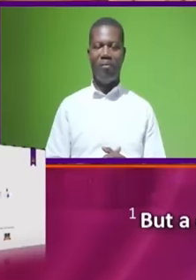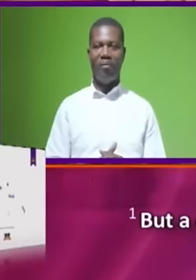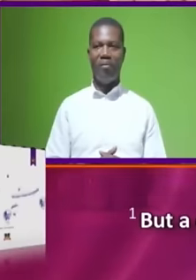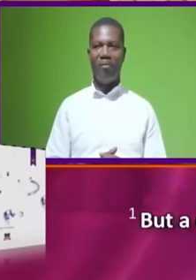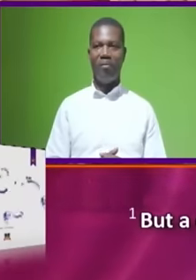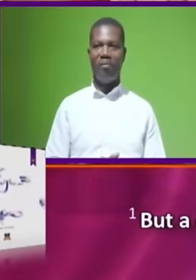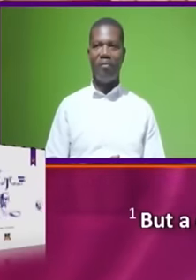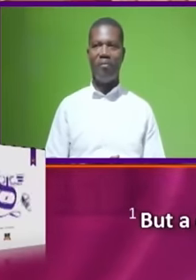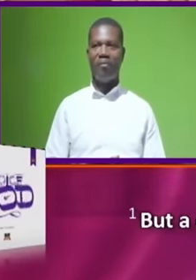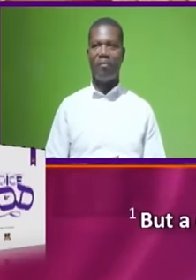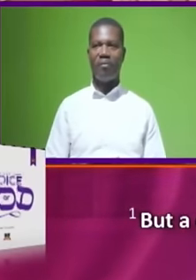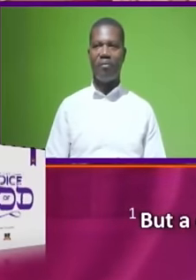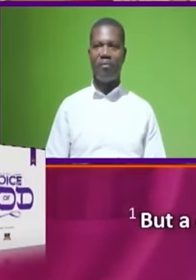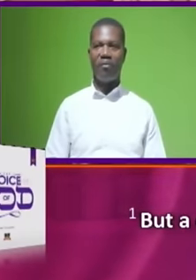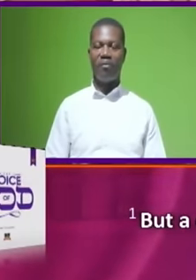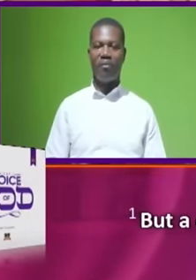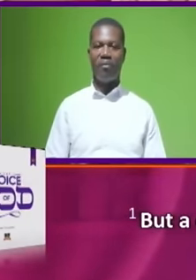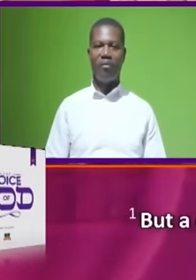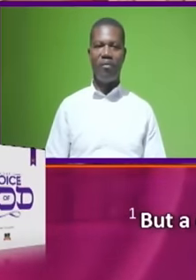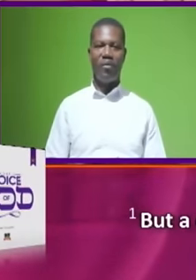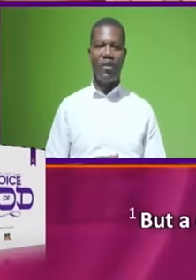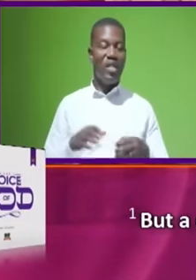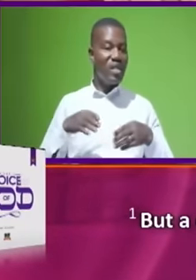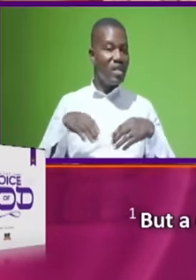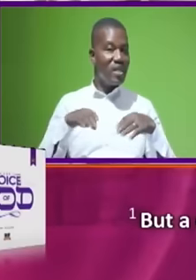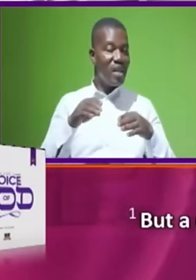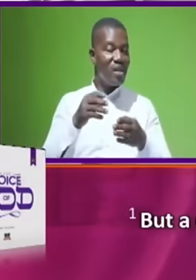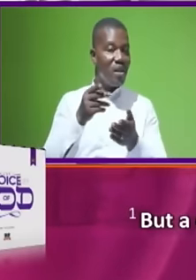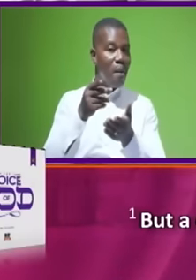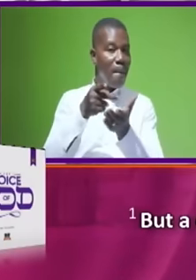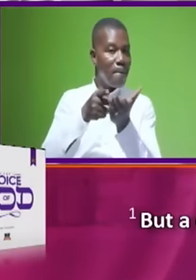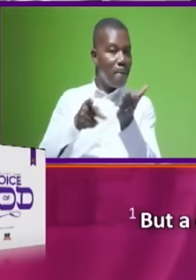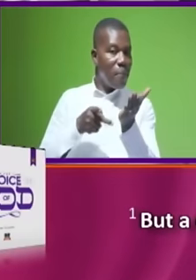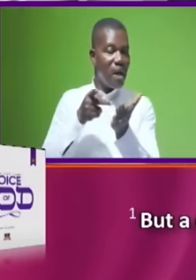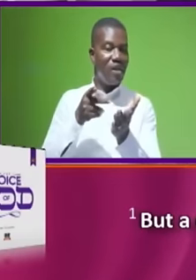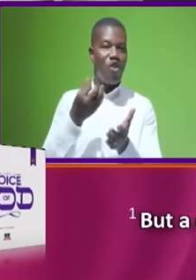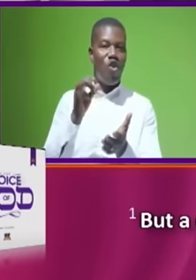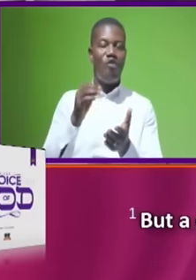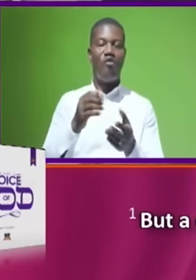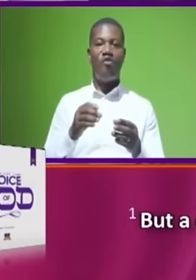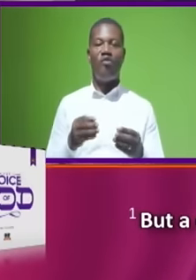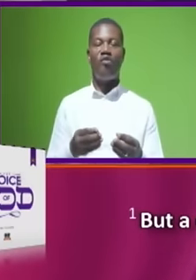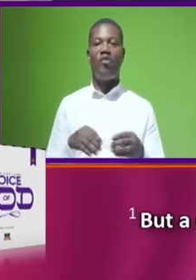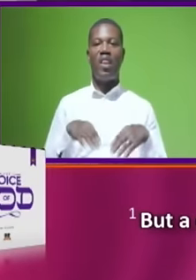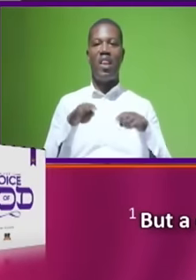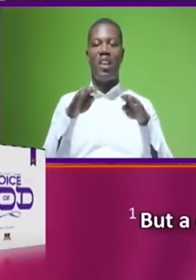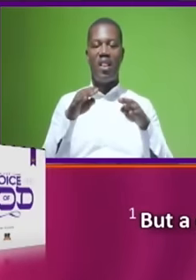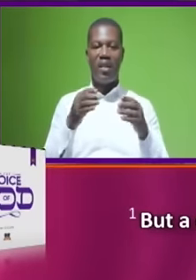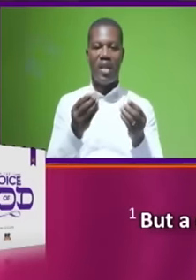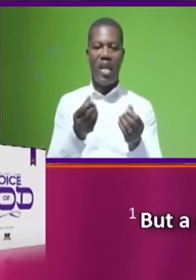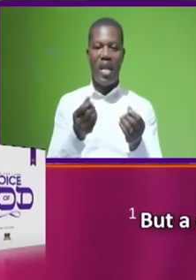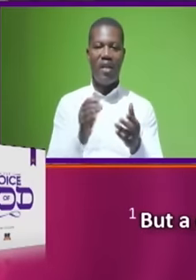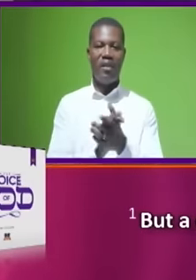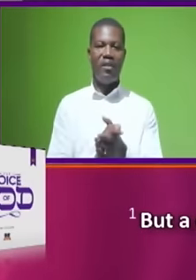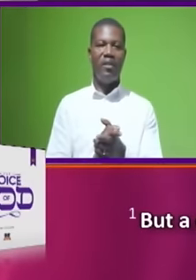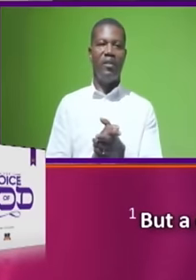to panic for you. Aton wawasasi ebi. Sold their possession of